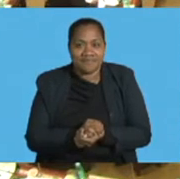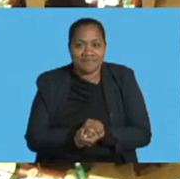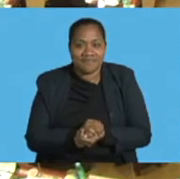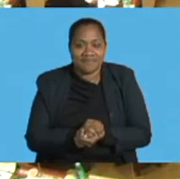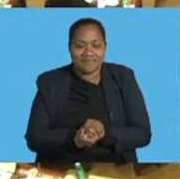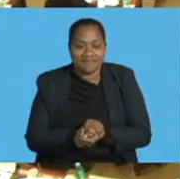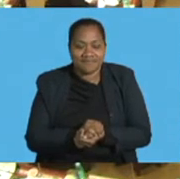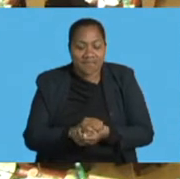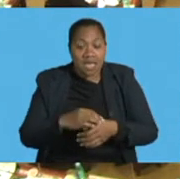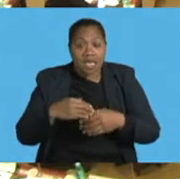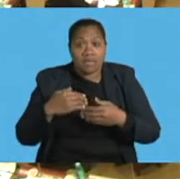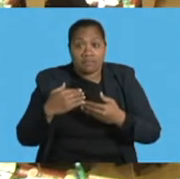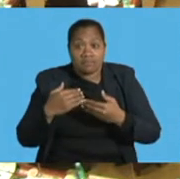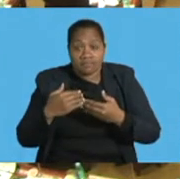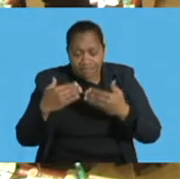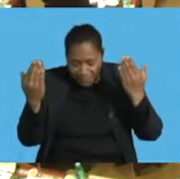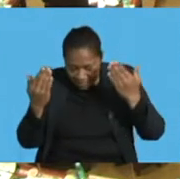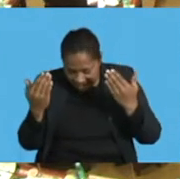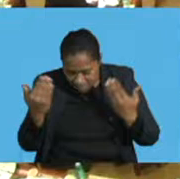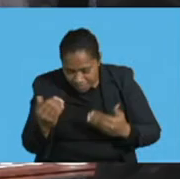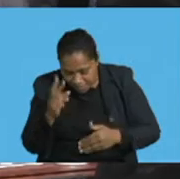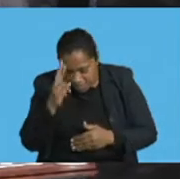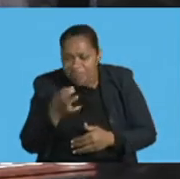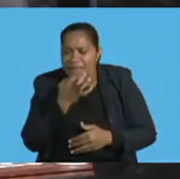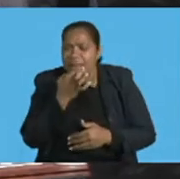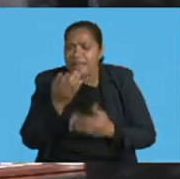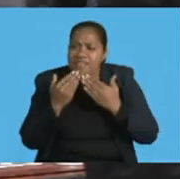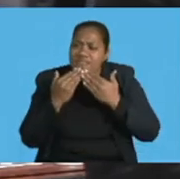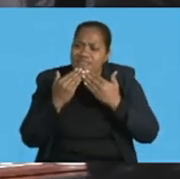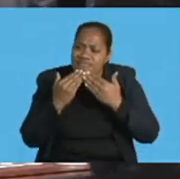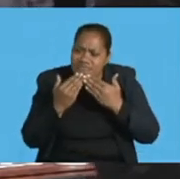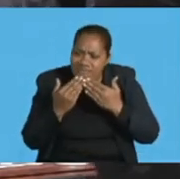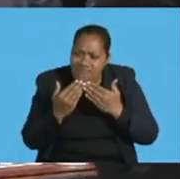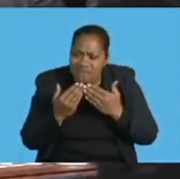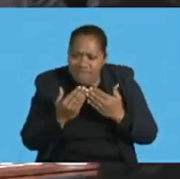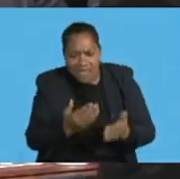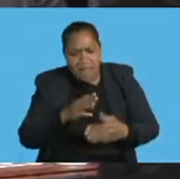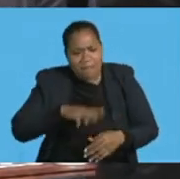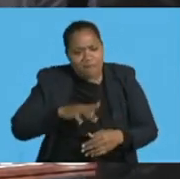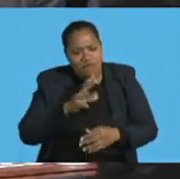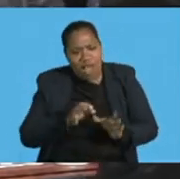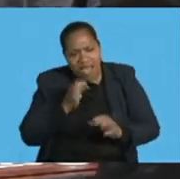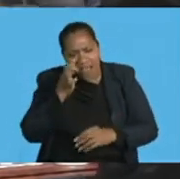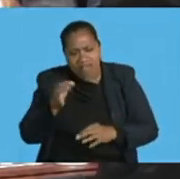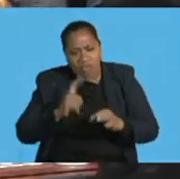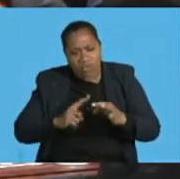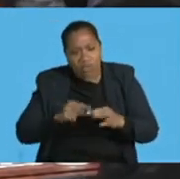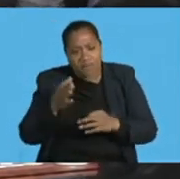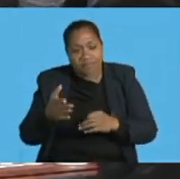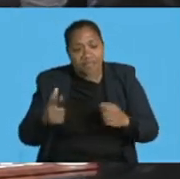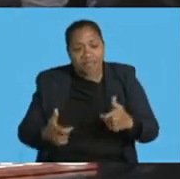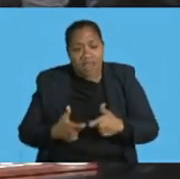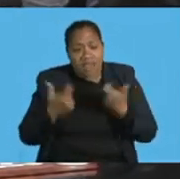As the Speaker said, I thank the Honourable Member for asking this question. The Speaker said to address the challenge posed by climate